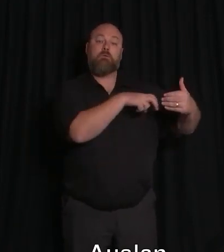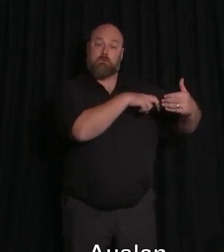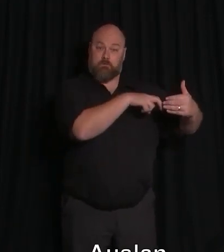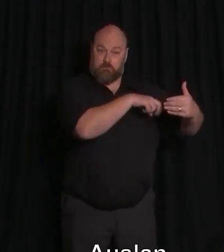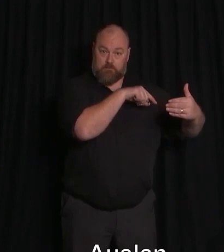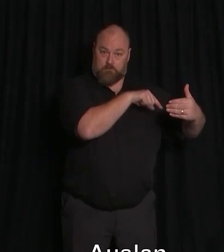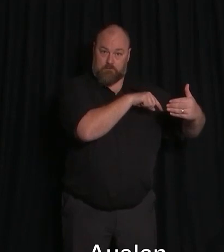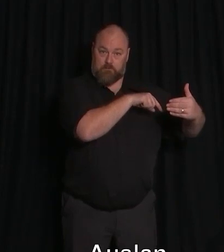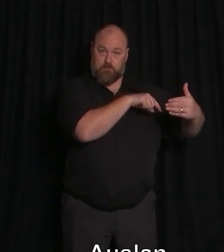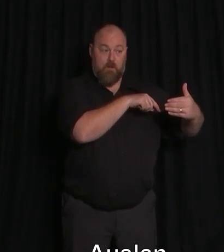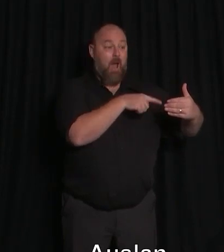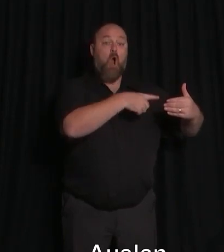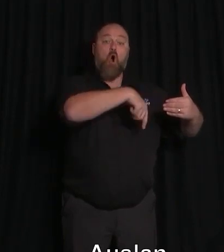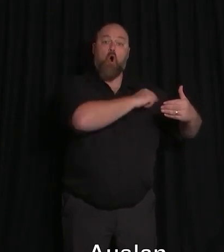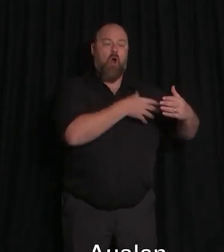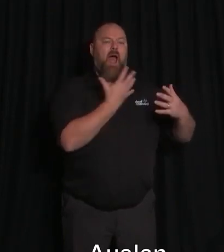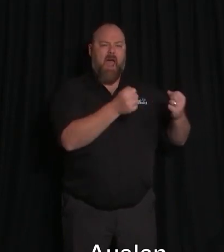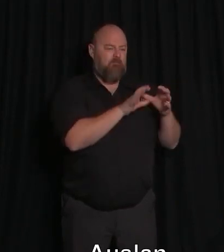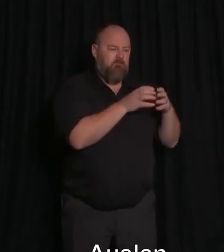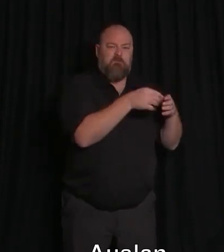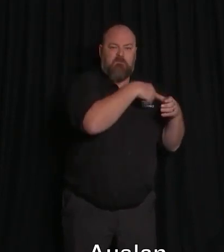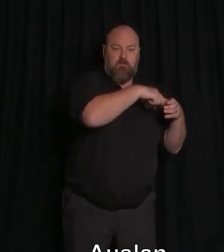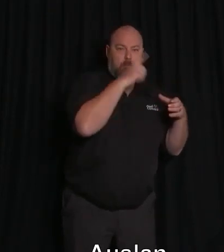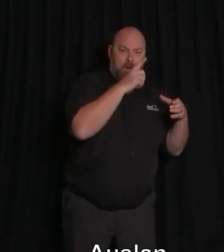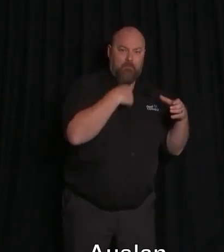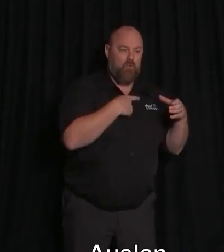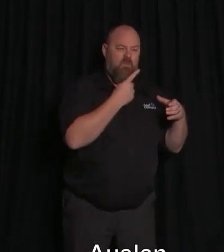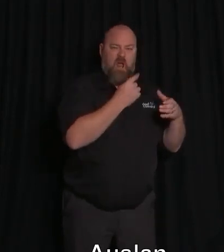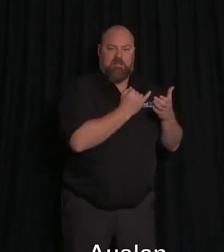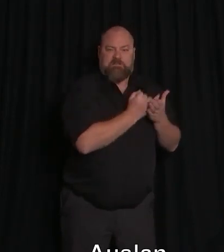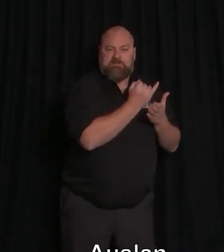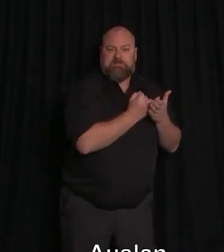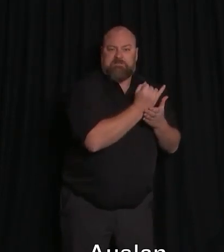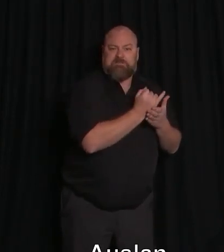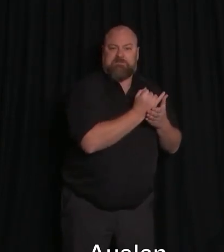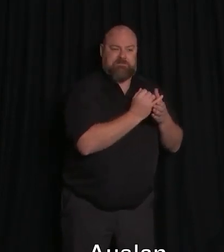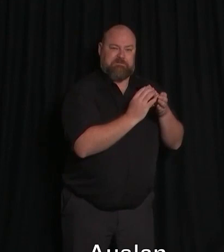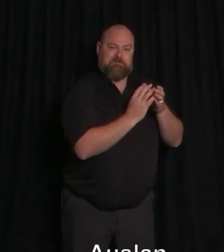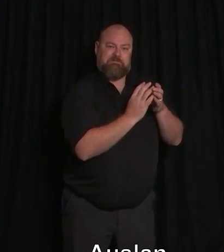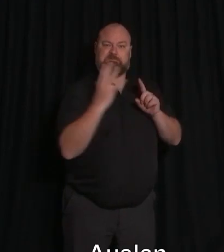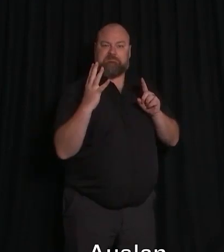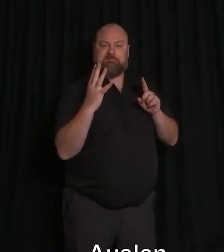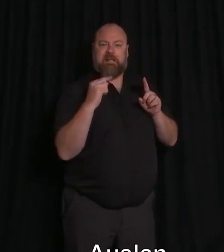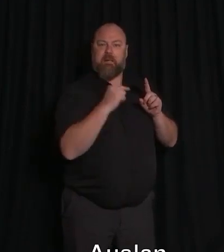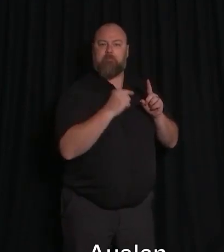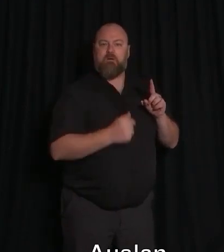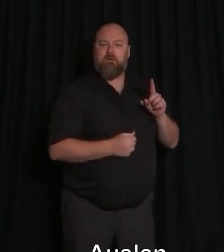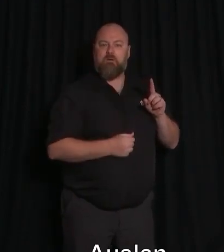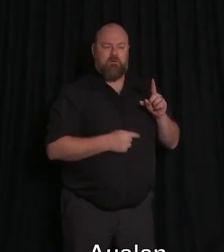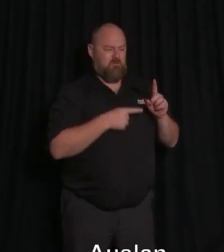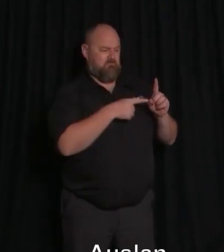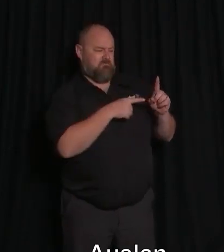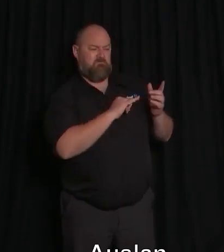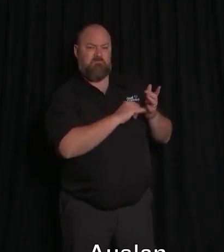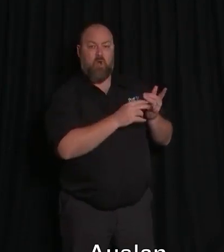who rejected him. They also rejected him for another reason that Jacob spoke about so movingly in